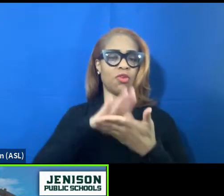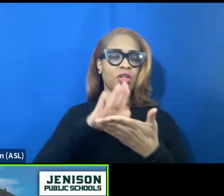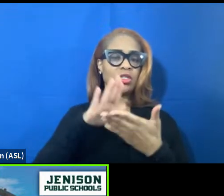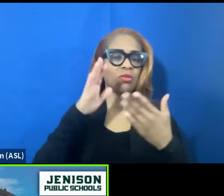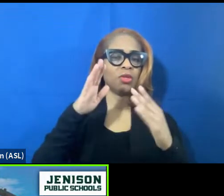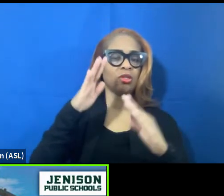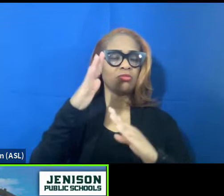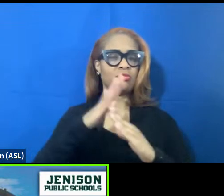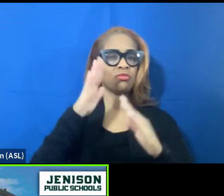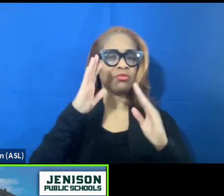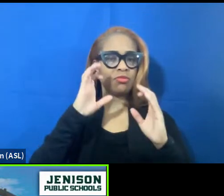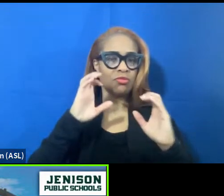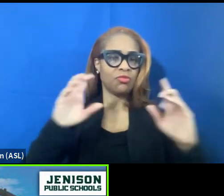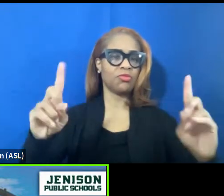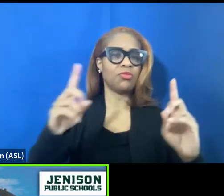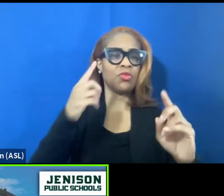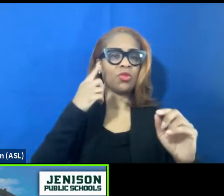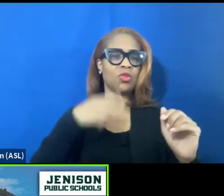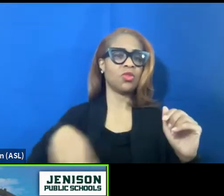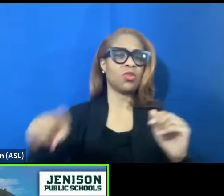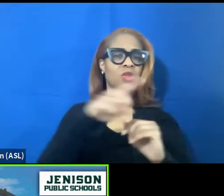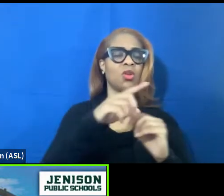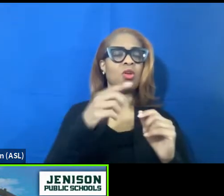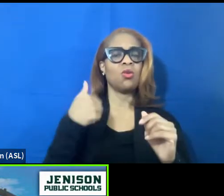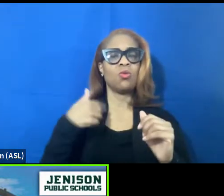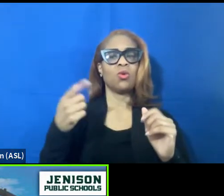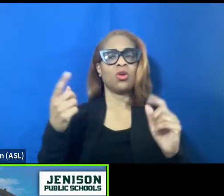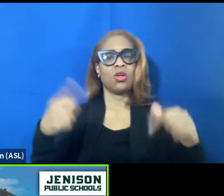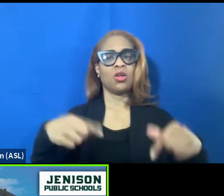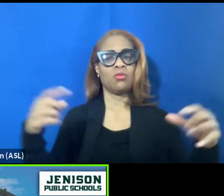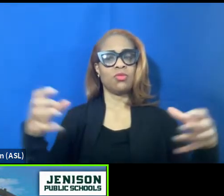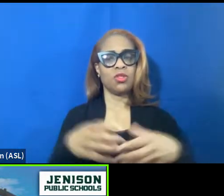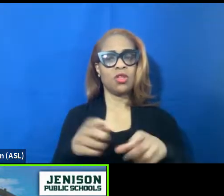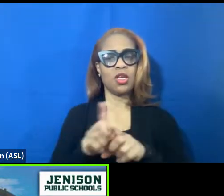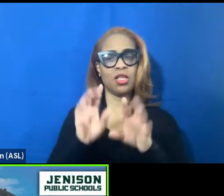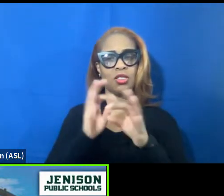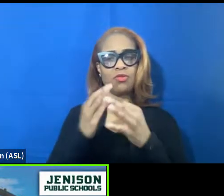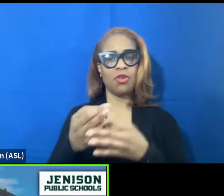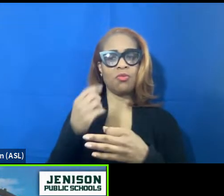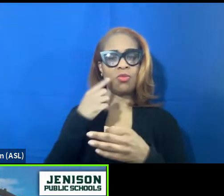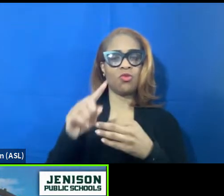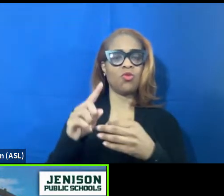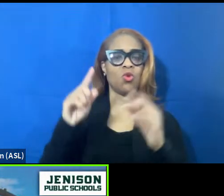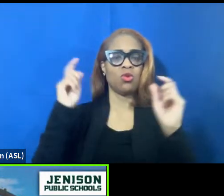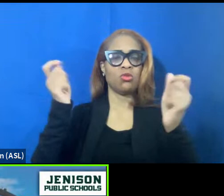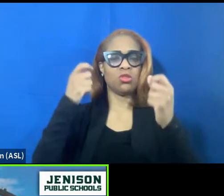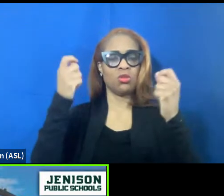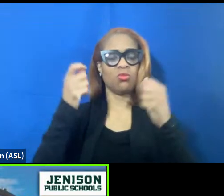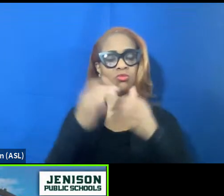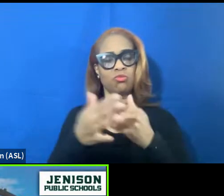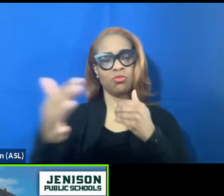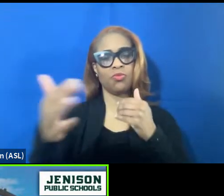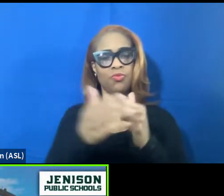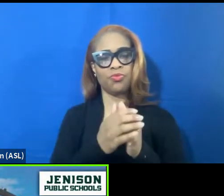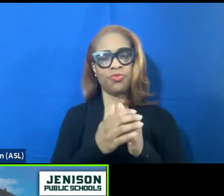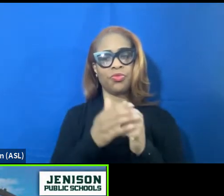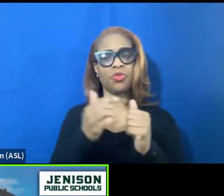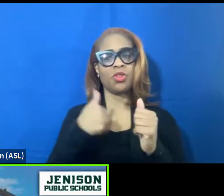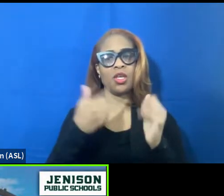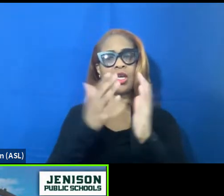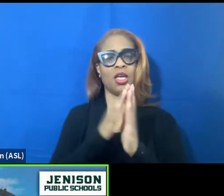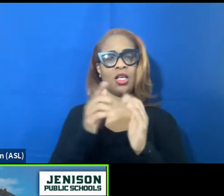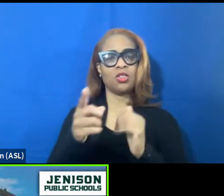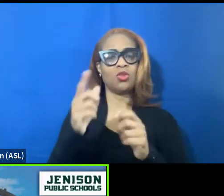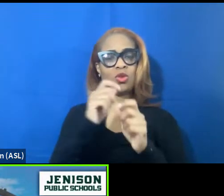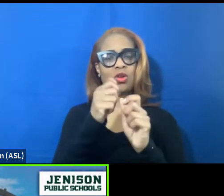ottawa county and jettison we have repeatedly come together as a family to overcome to celebrate and to move forward i urge you to avoid